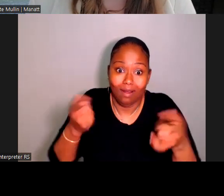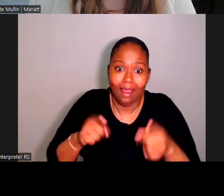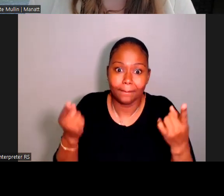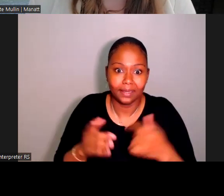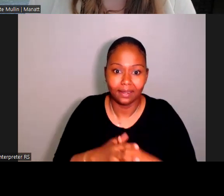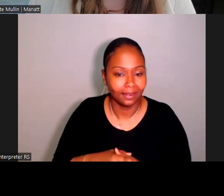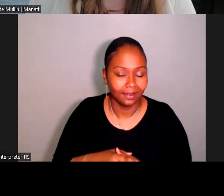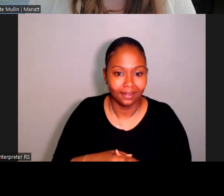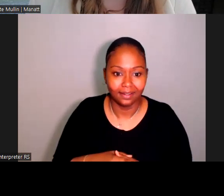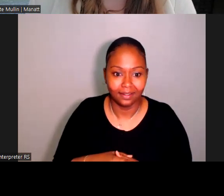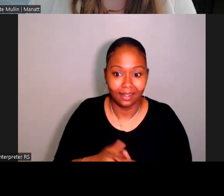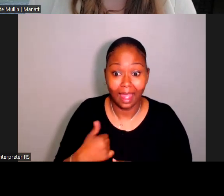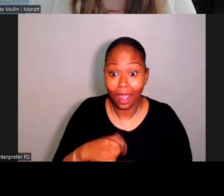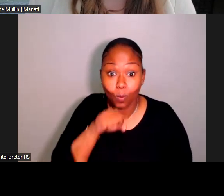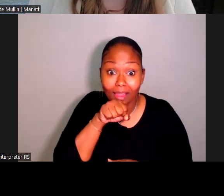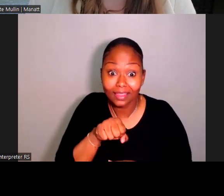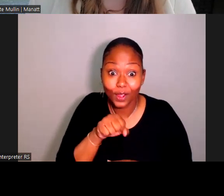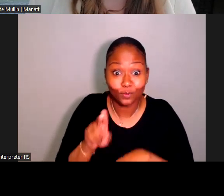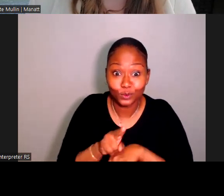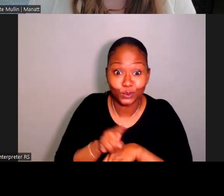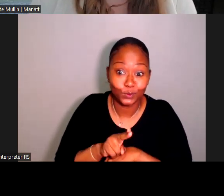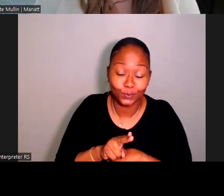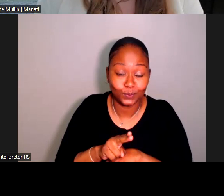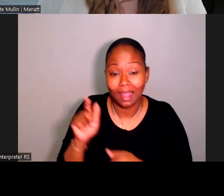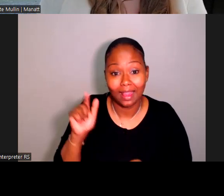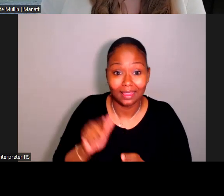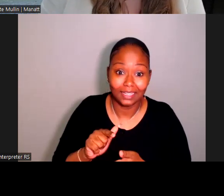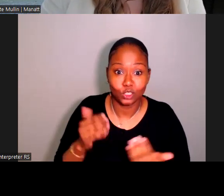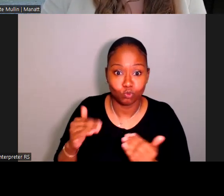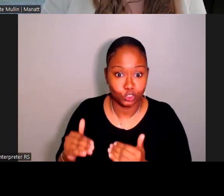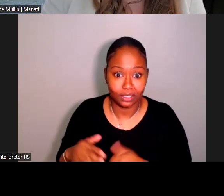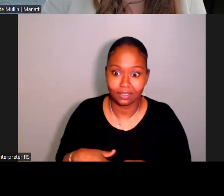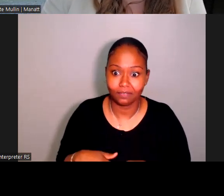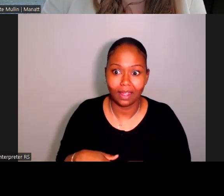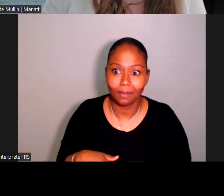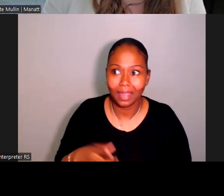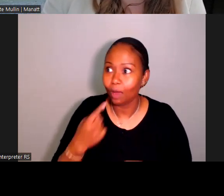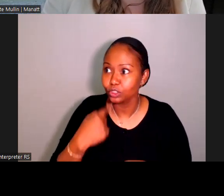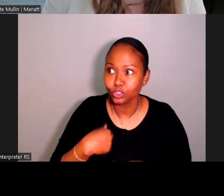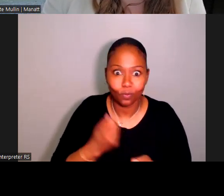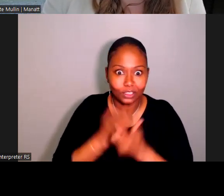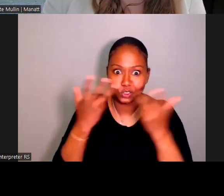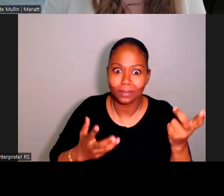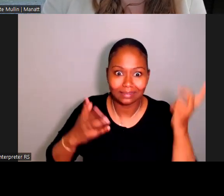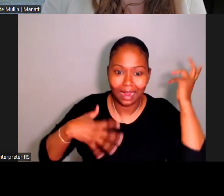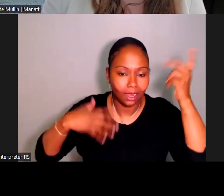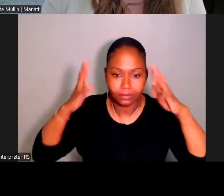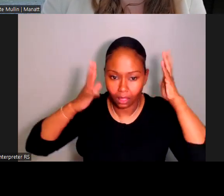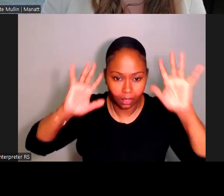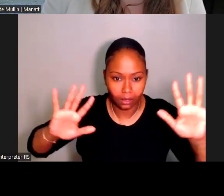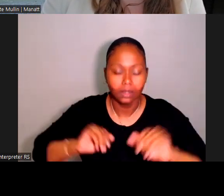say, I mean, I'd love to use the least restrictive because I was told that so many times my head would spin. So we need to figure out